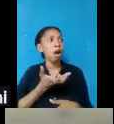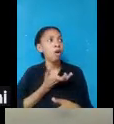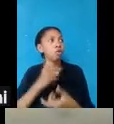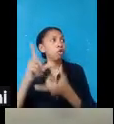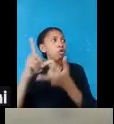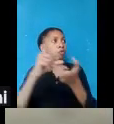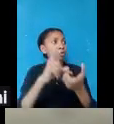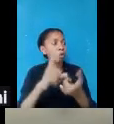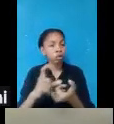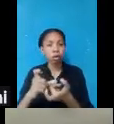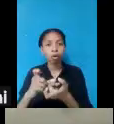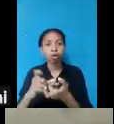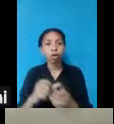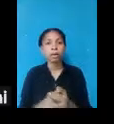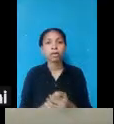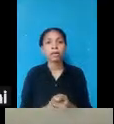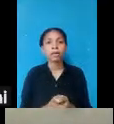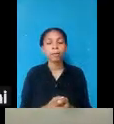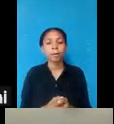Miss Disha, please help me.